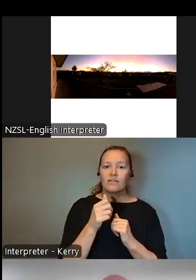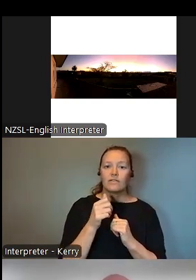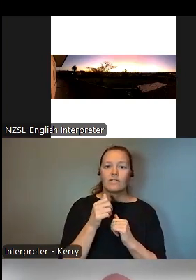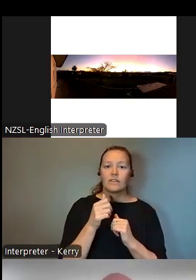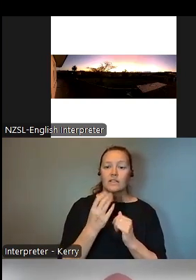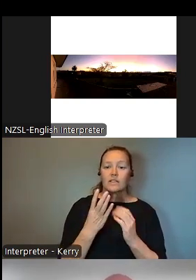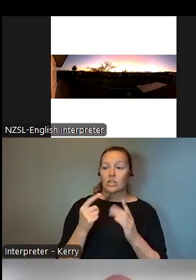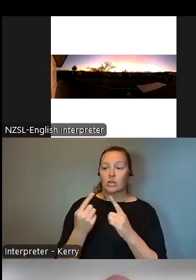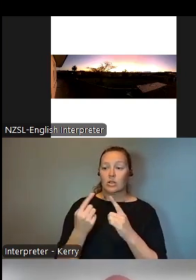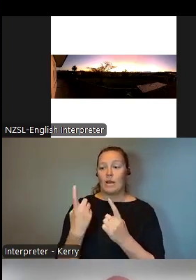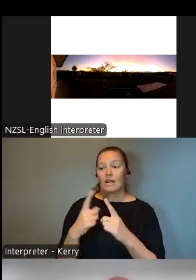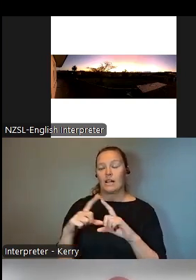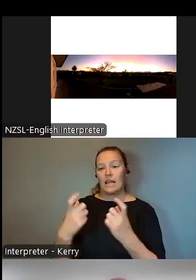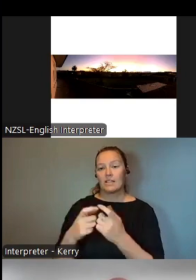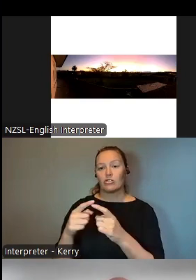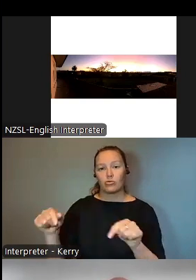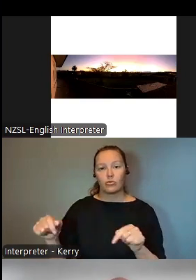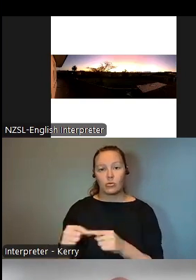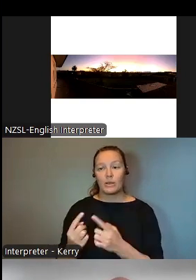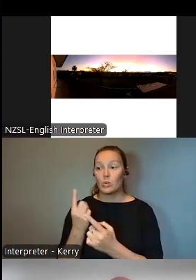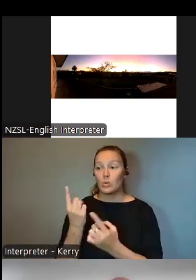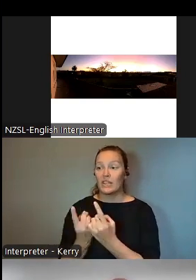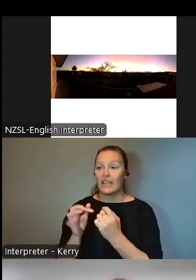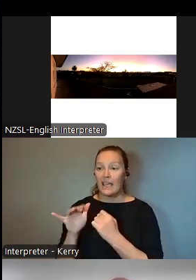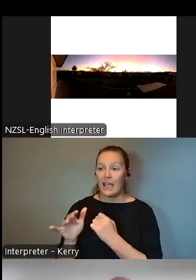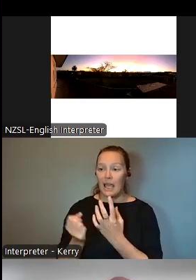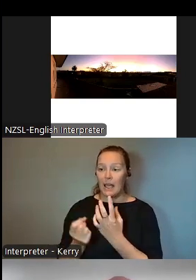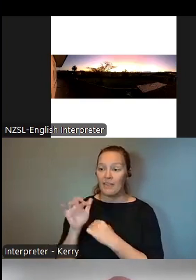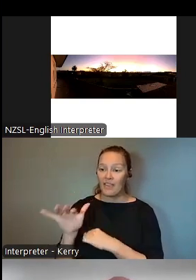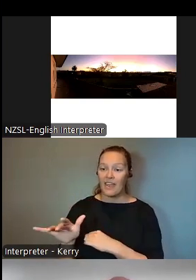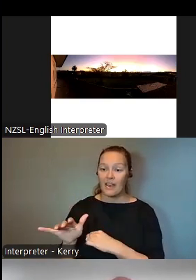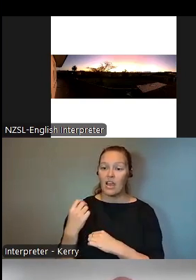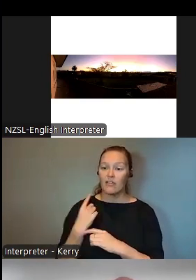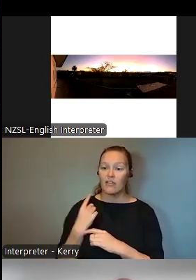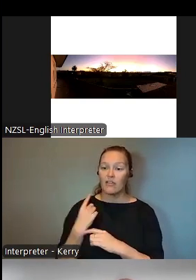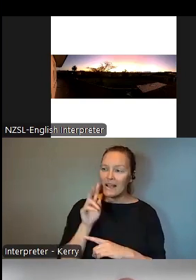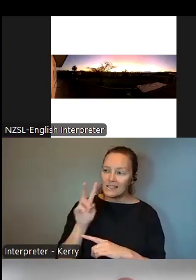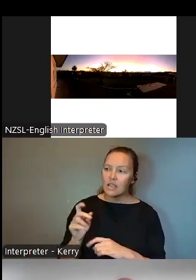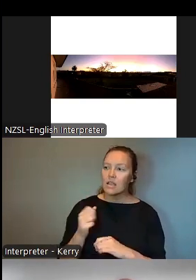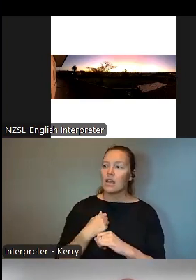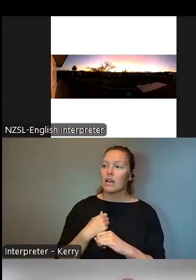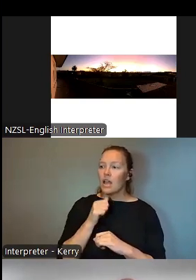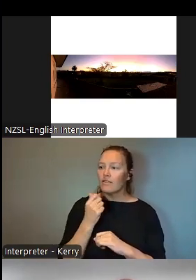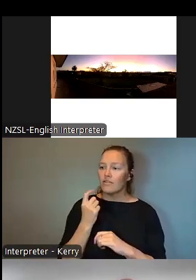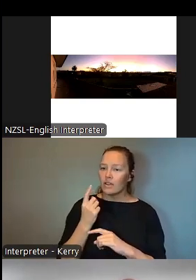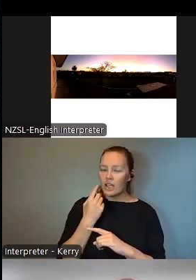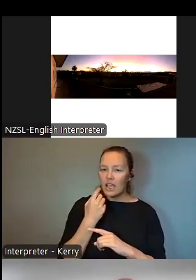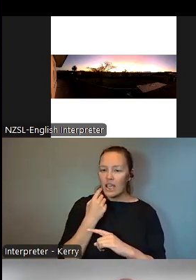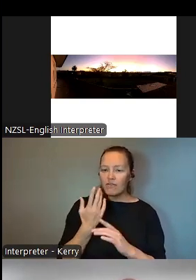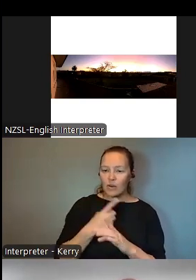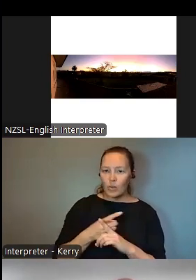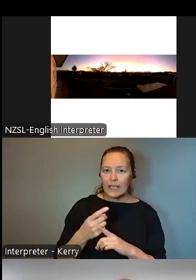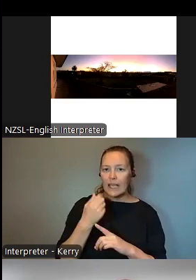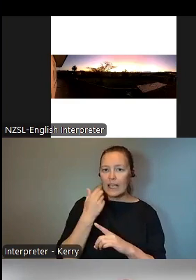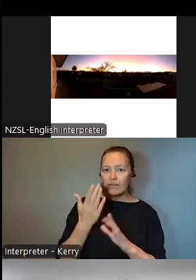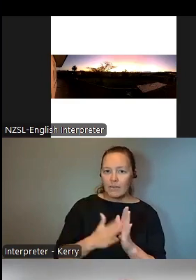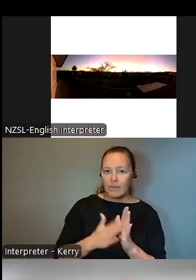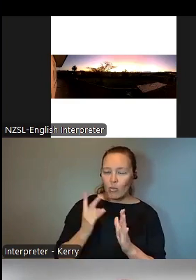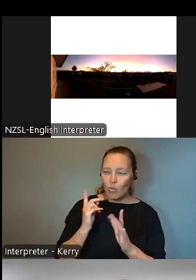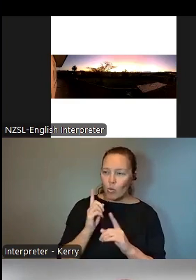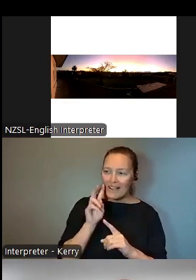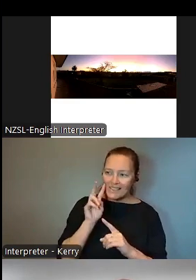taking place. After a week or a month or a term of walking past that thing, seeing it